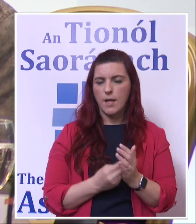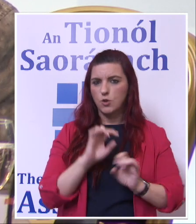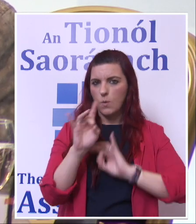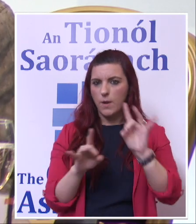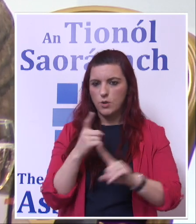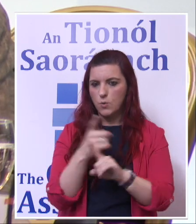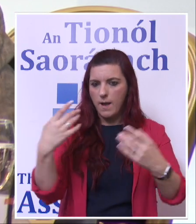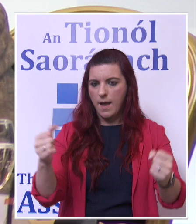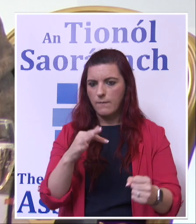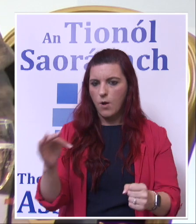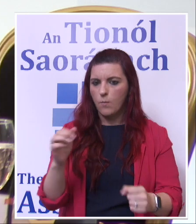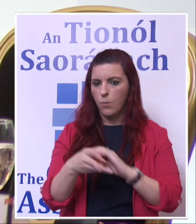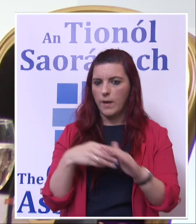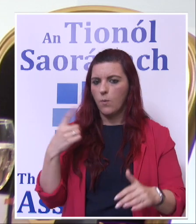things.